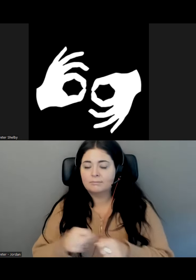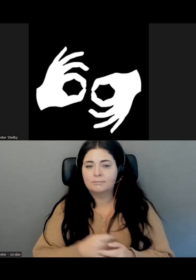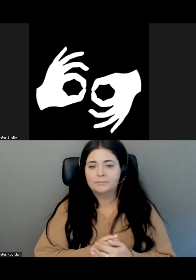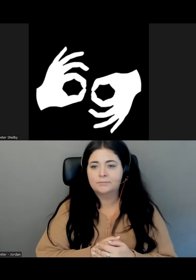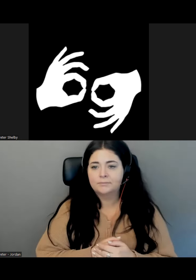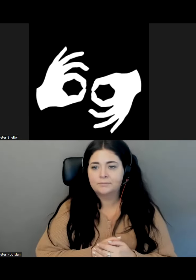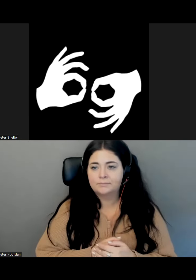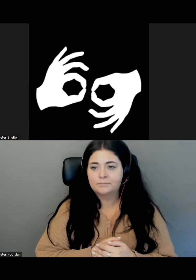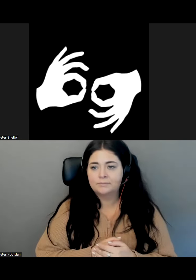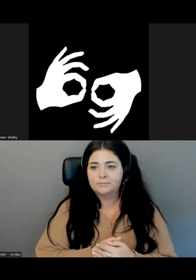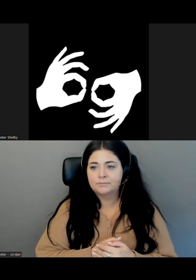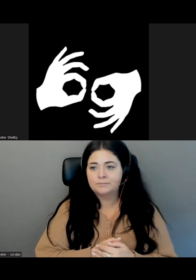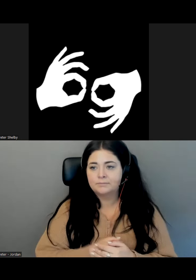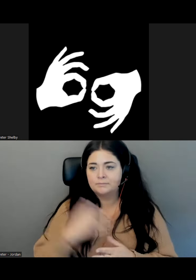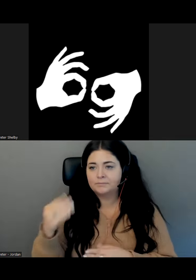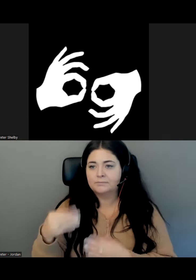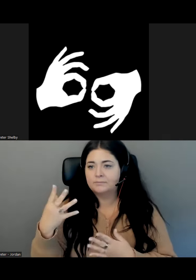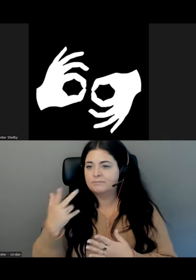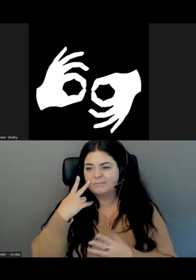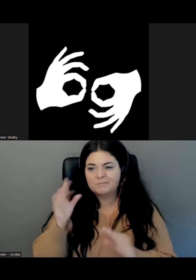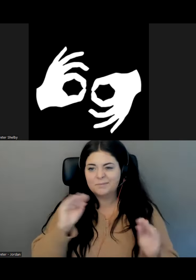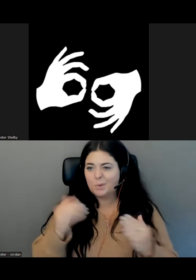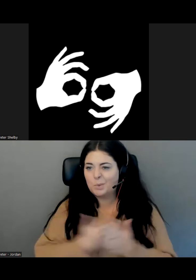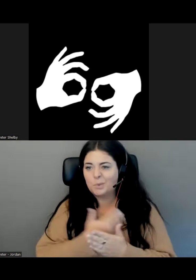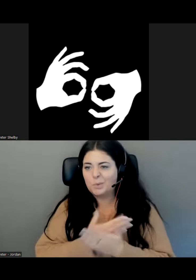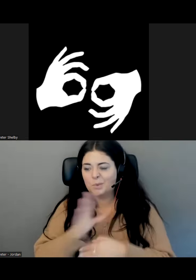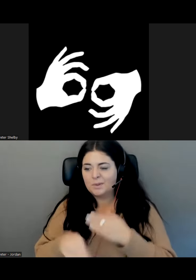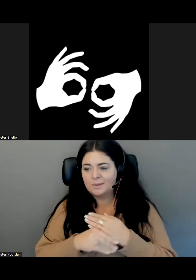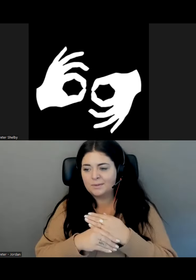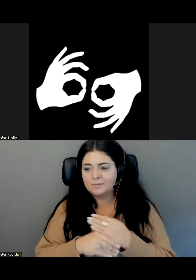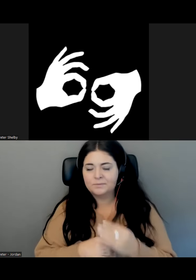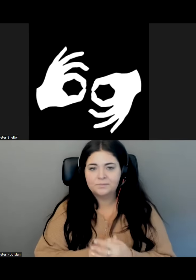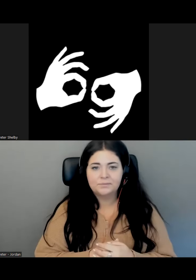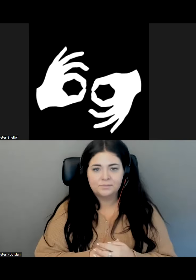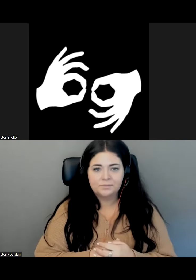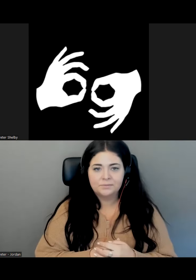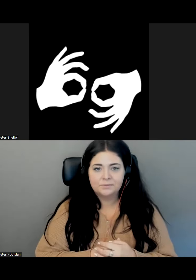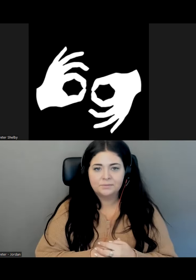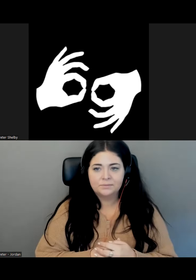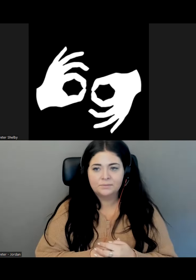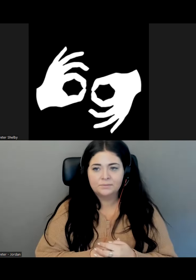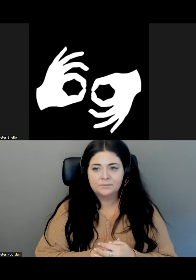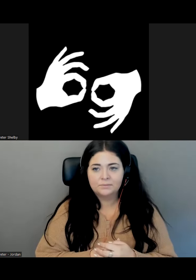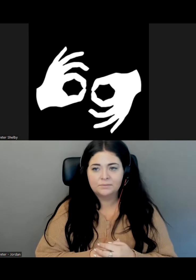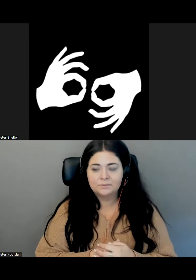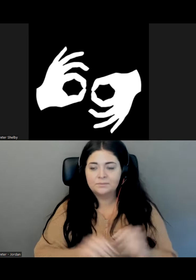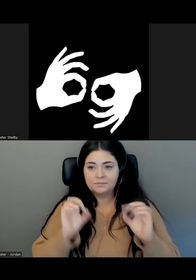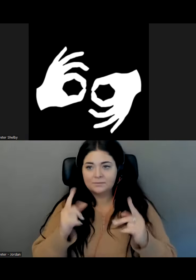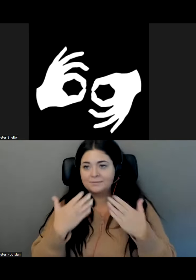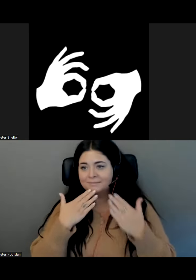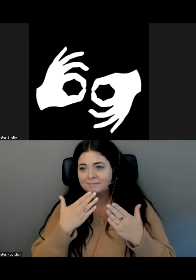Let me just bring up my chat screen again. No, I don't see any other questions there. Well, I would like to